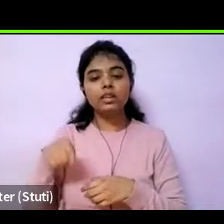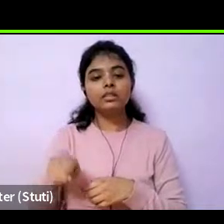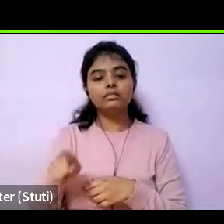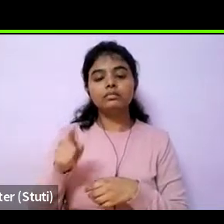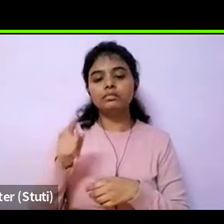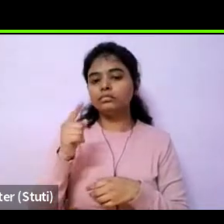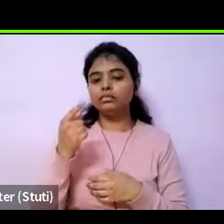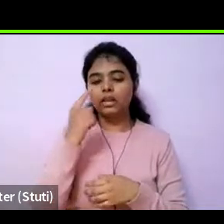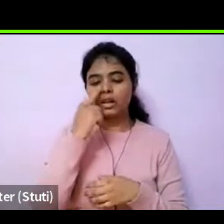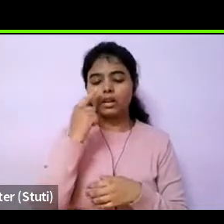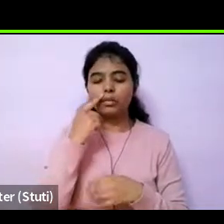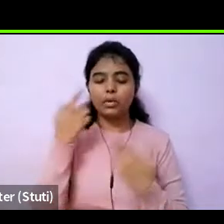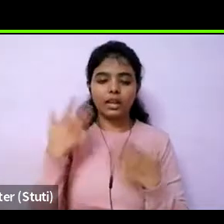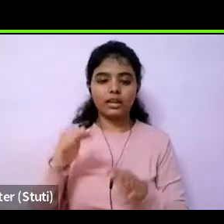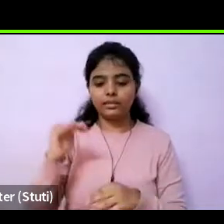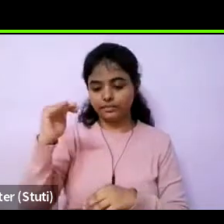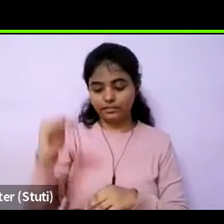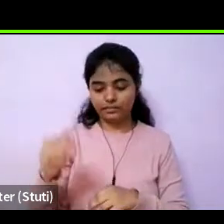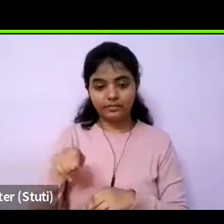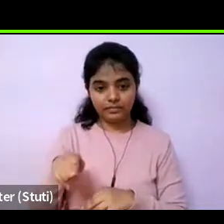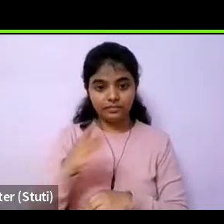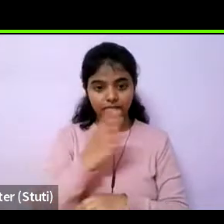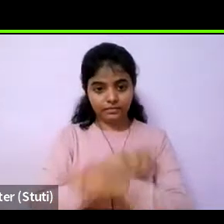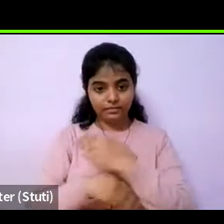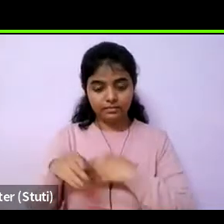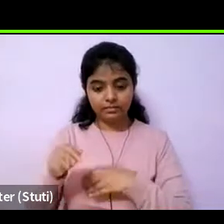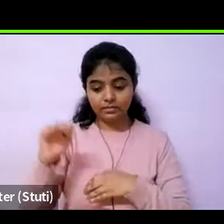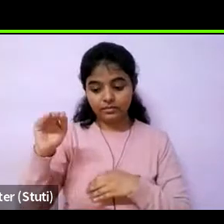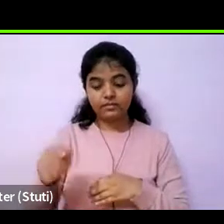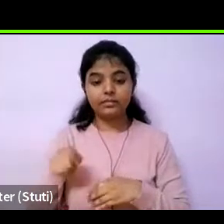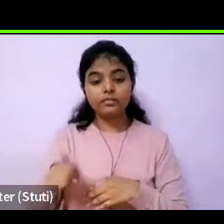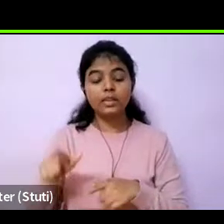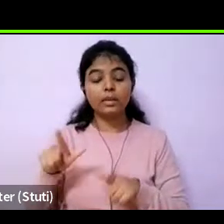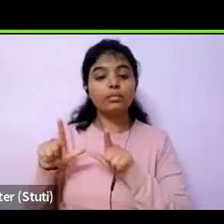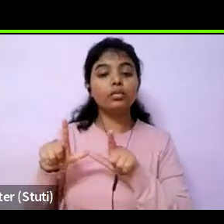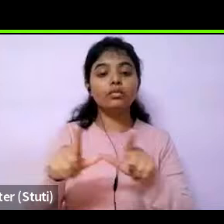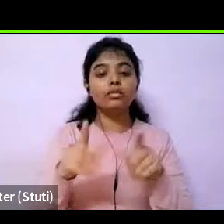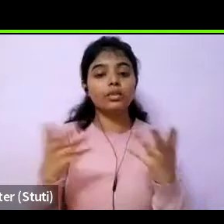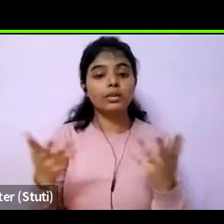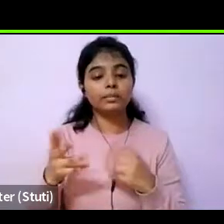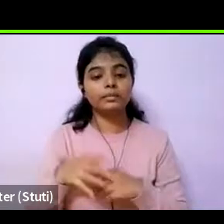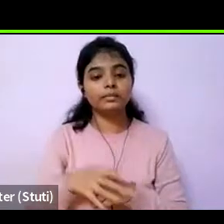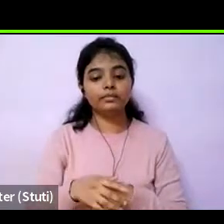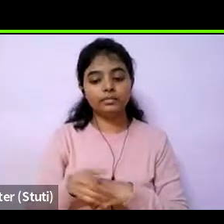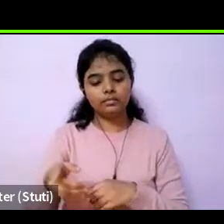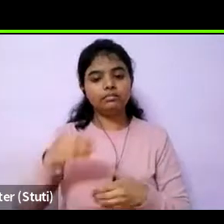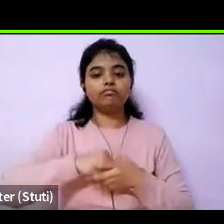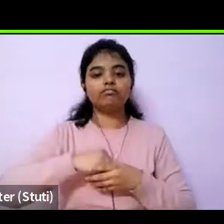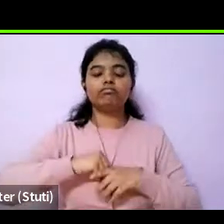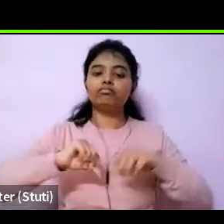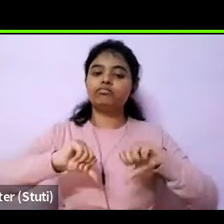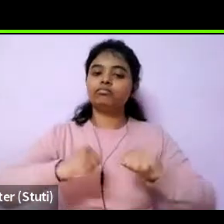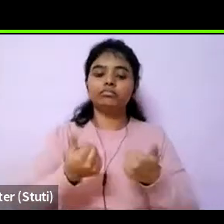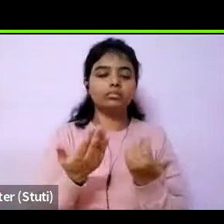herself that he or she is more able to